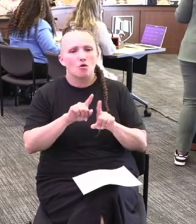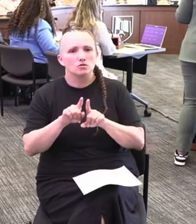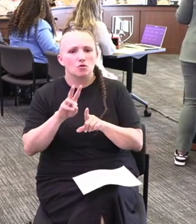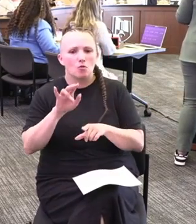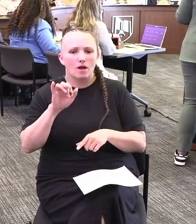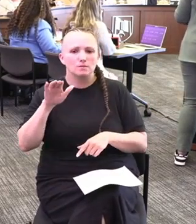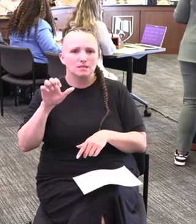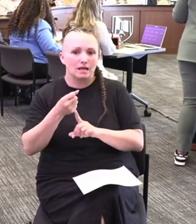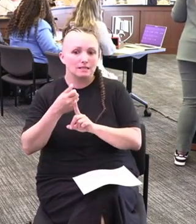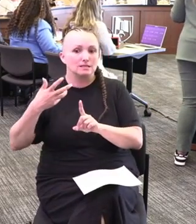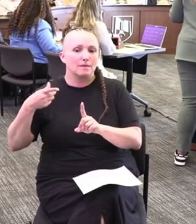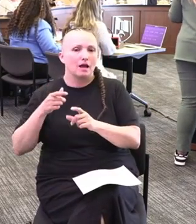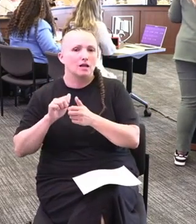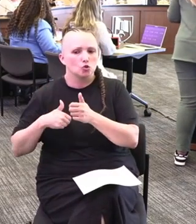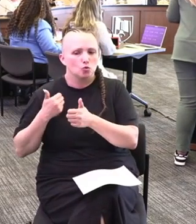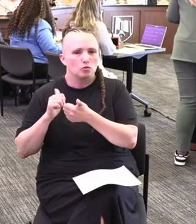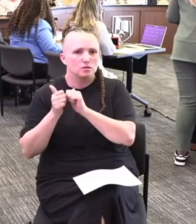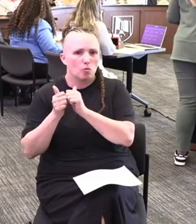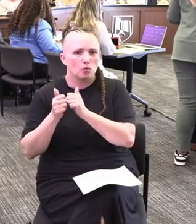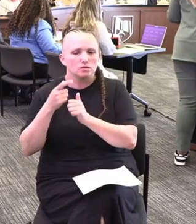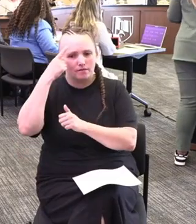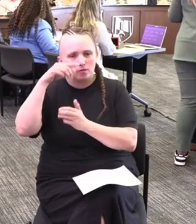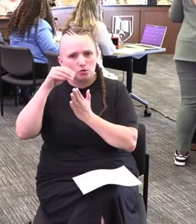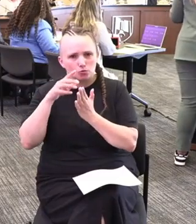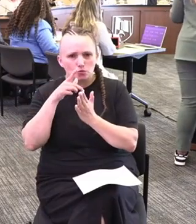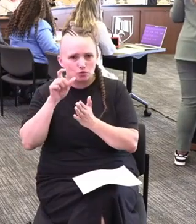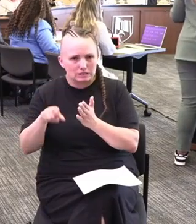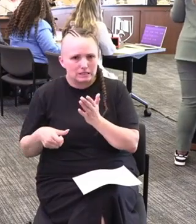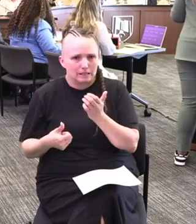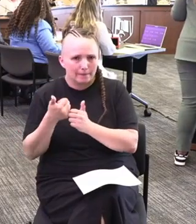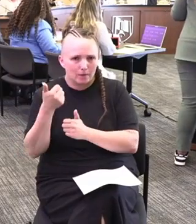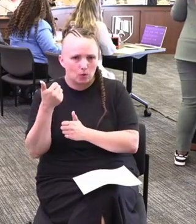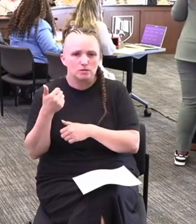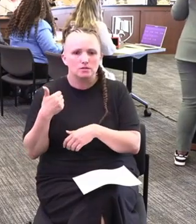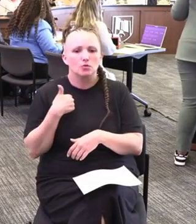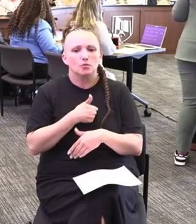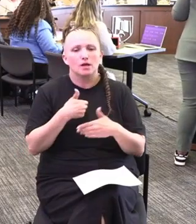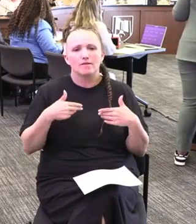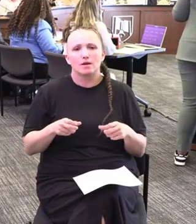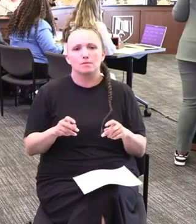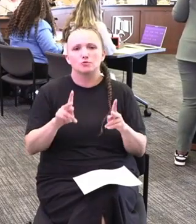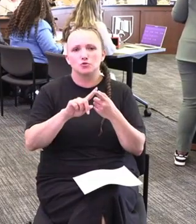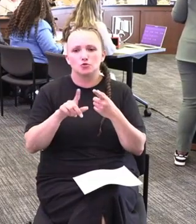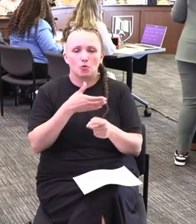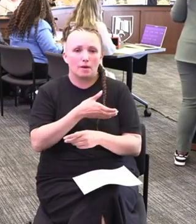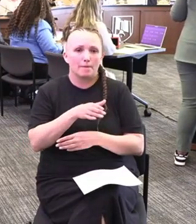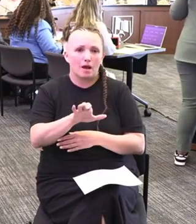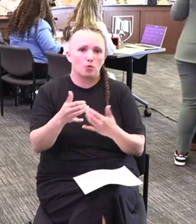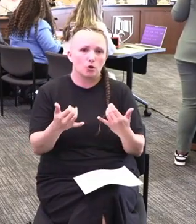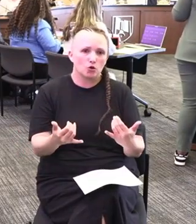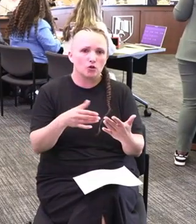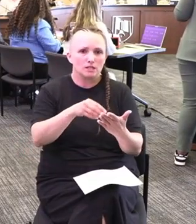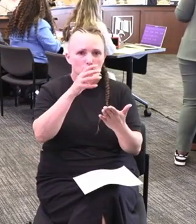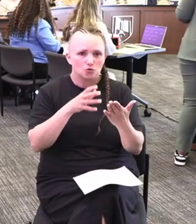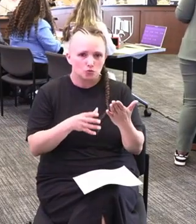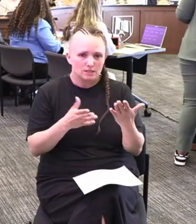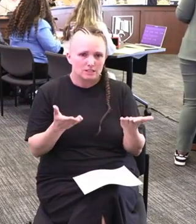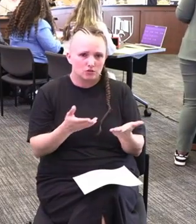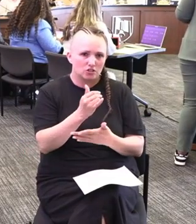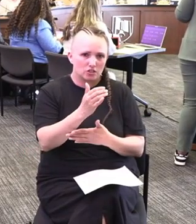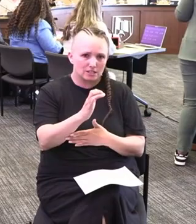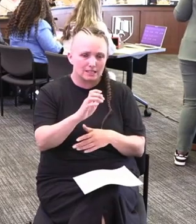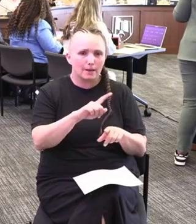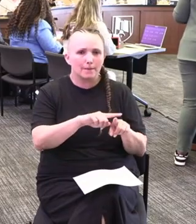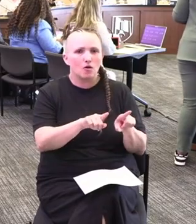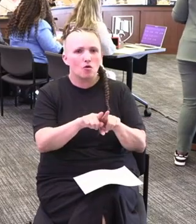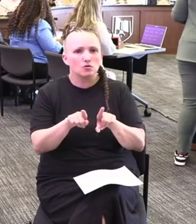and youth development programs to the kids who need it most. It gives us the opportunity to empower current JJC students, but then also create a sense of